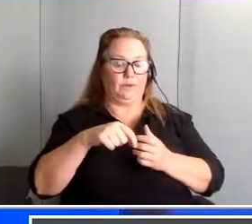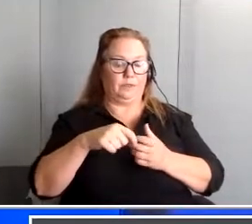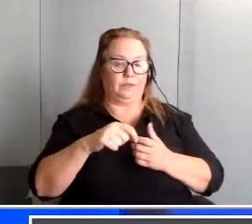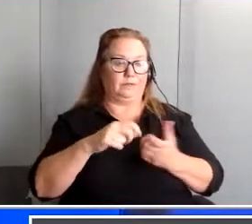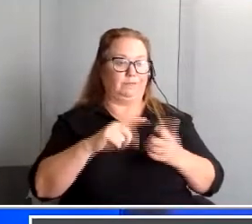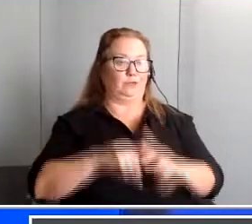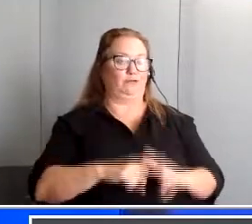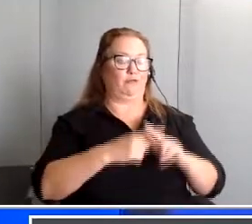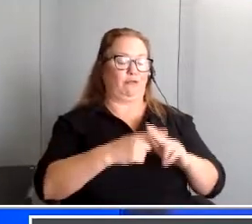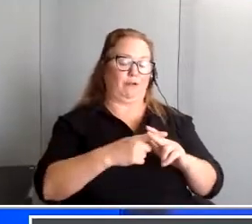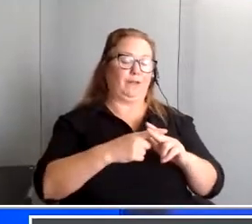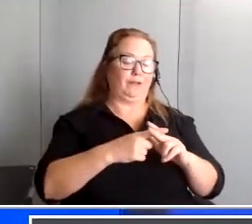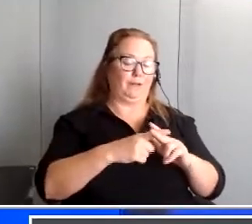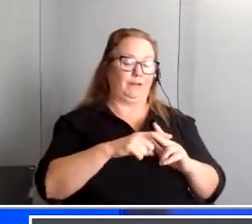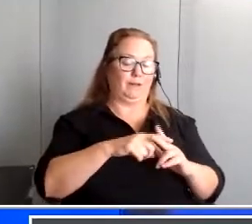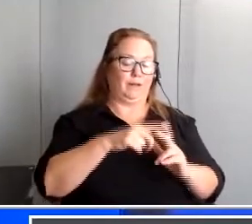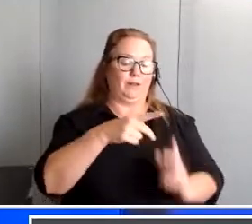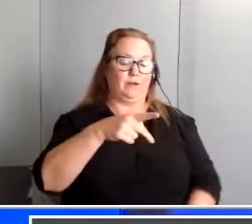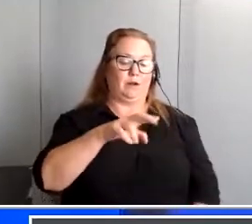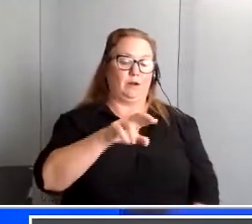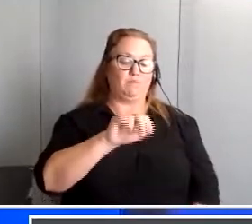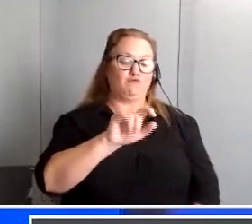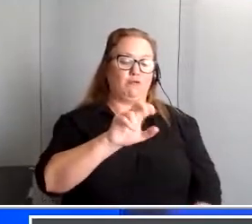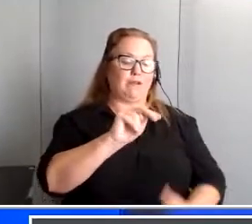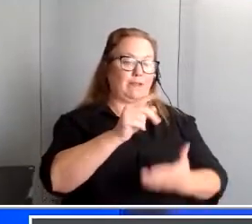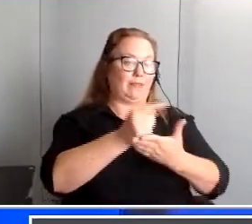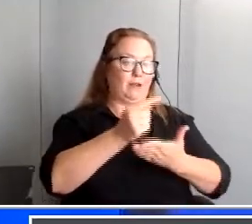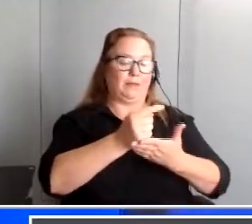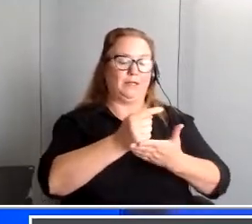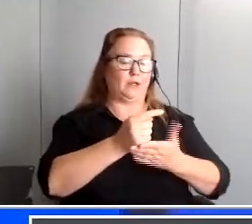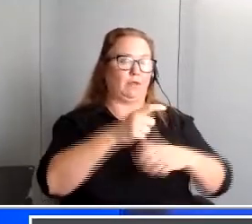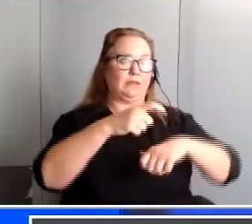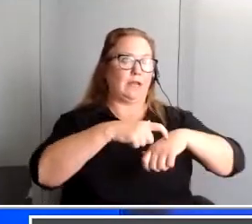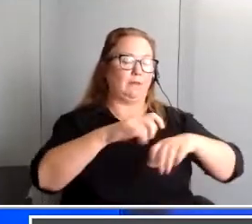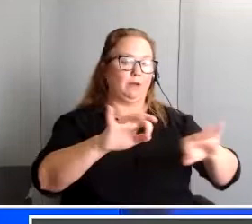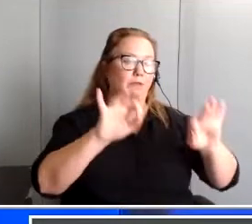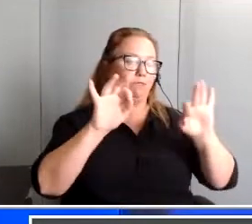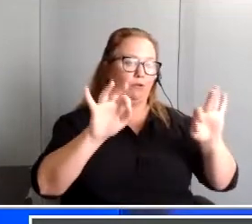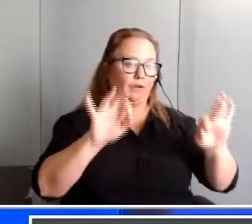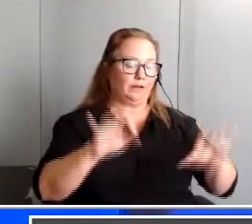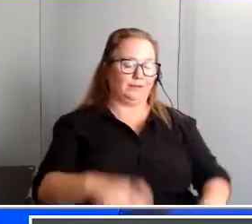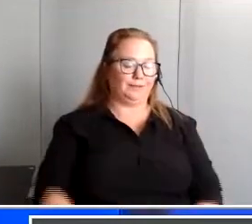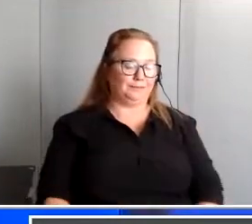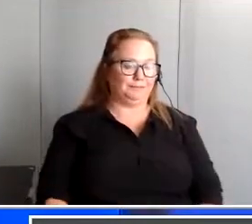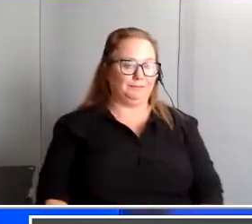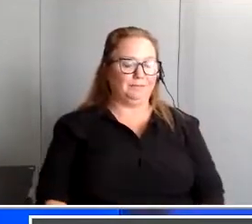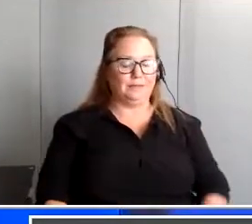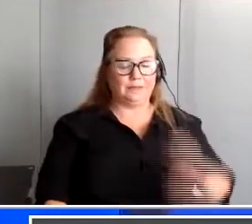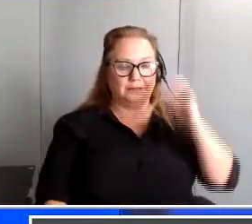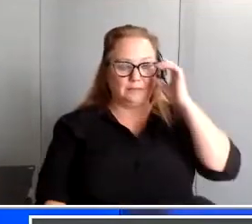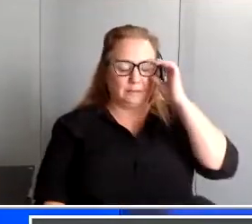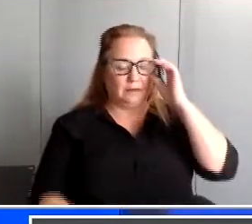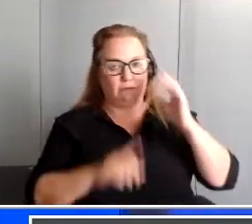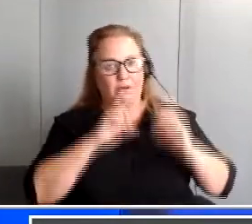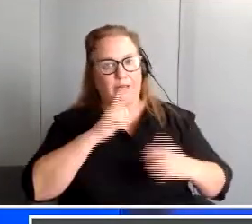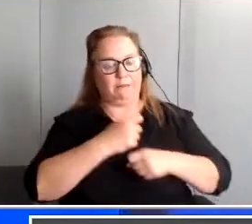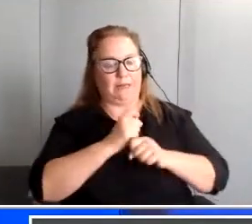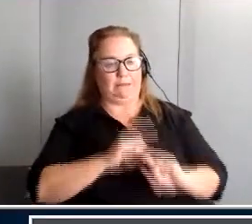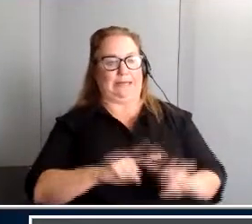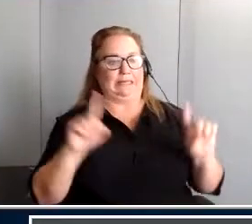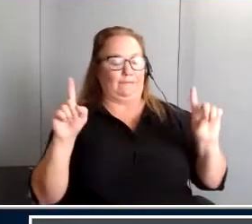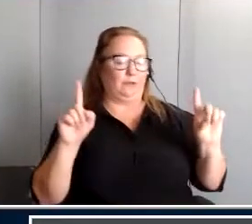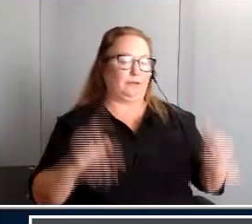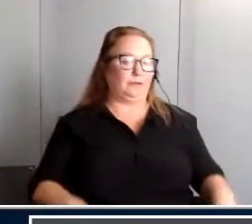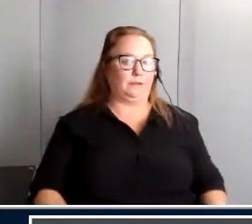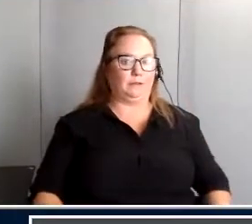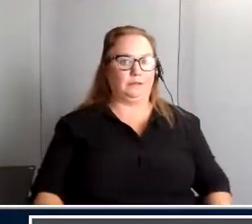therapy. So the timing in many ways was just perfect. I couldn't have asked for anything better. So it made a big difference. Dr.